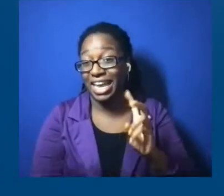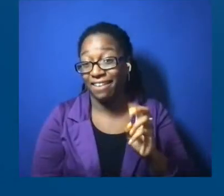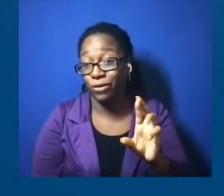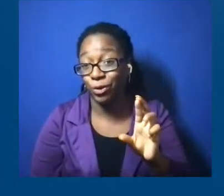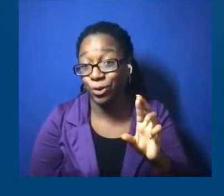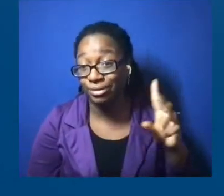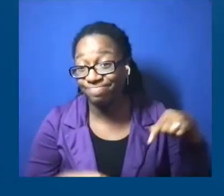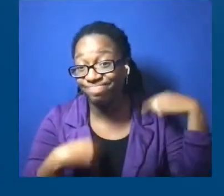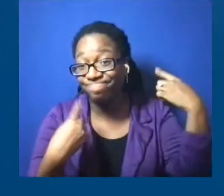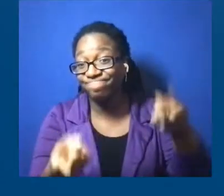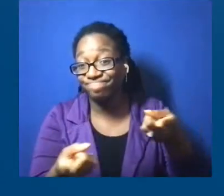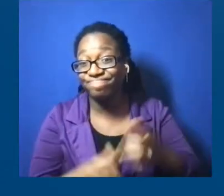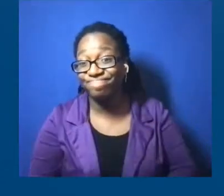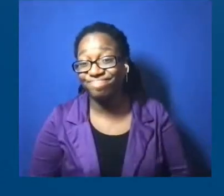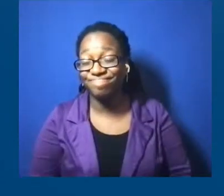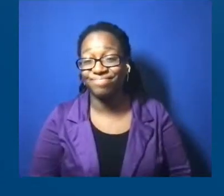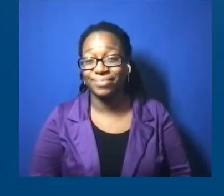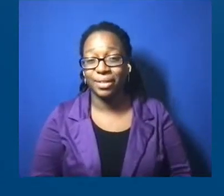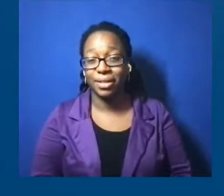ever.